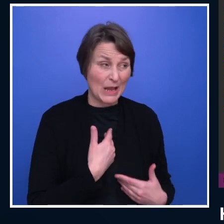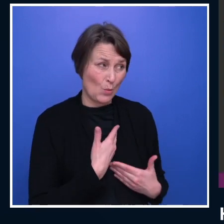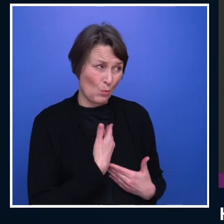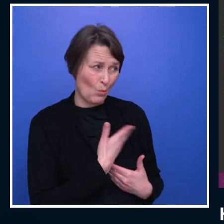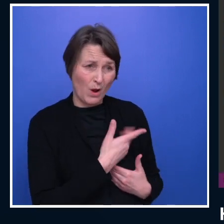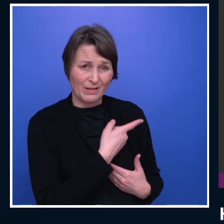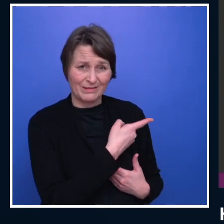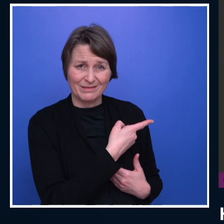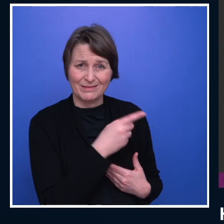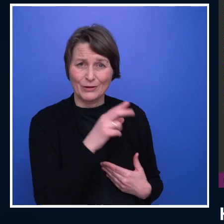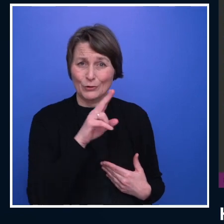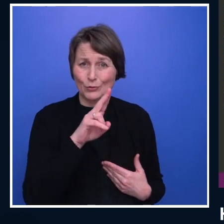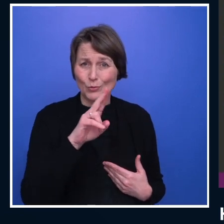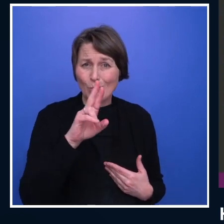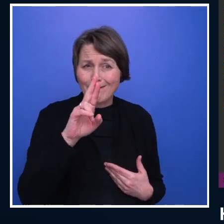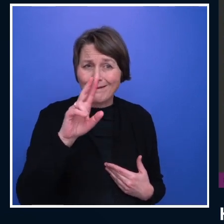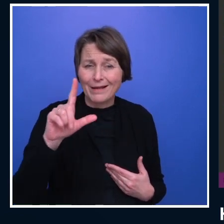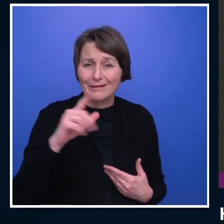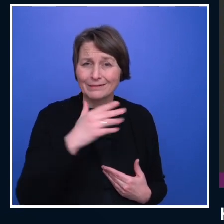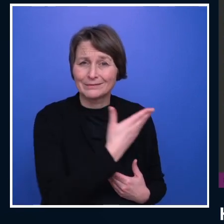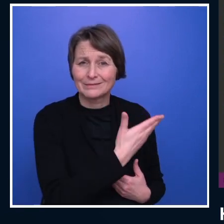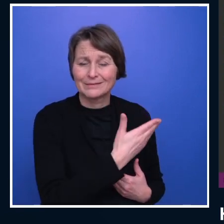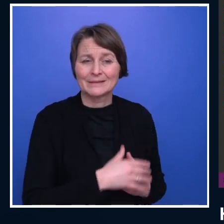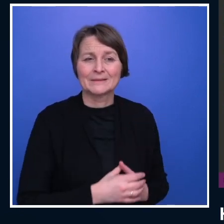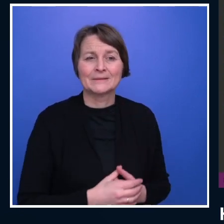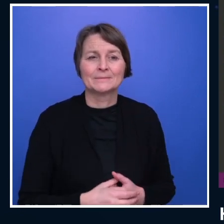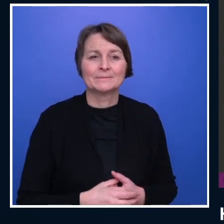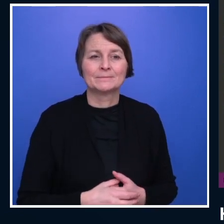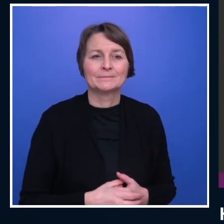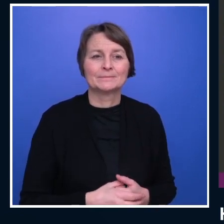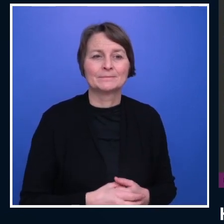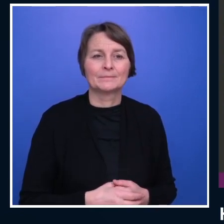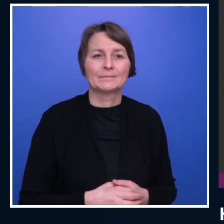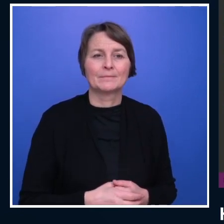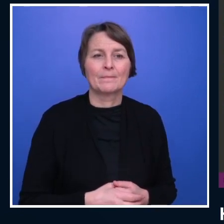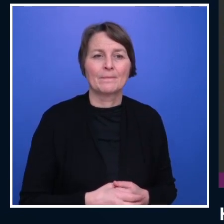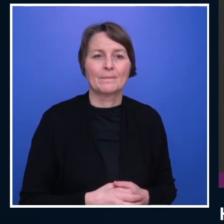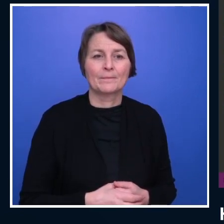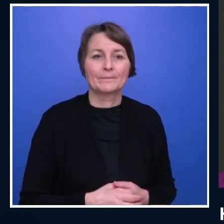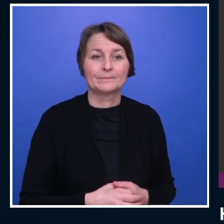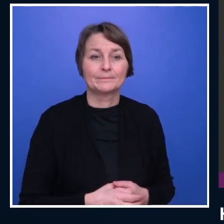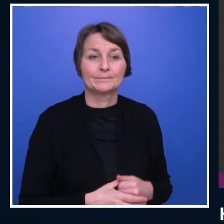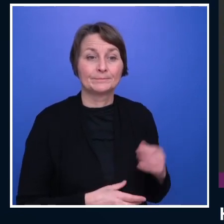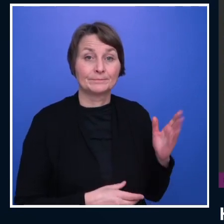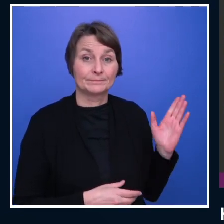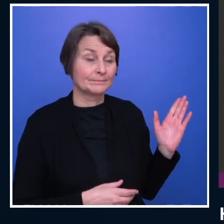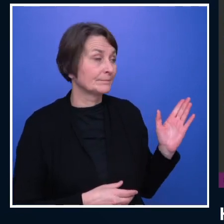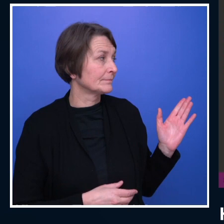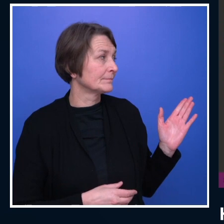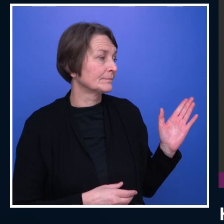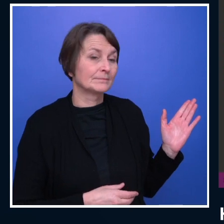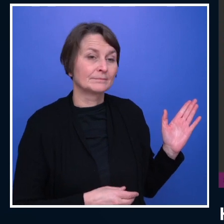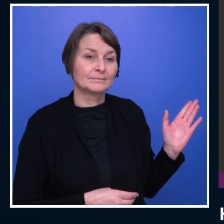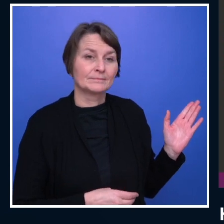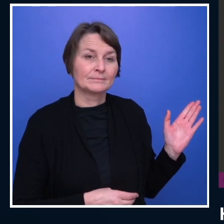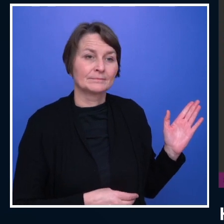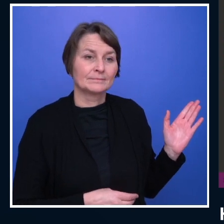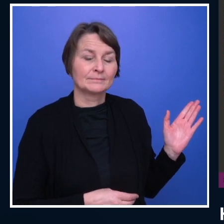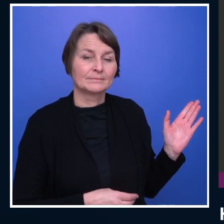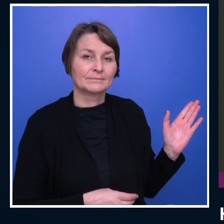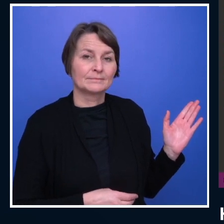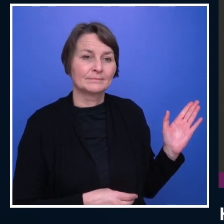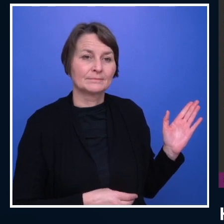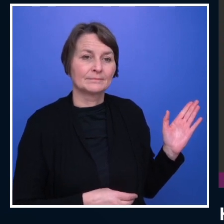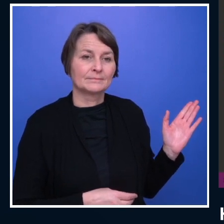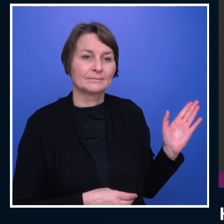/blogs. But this is an app. This is an app.